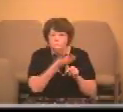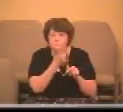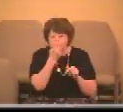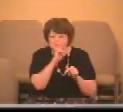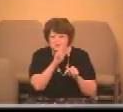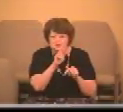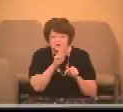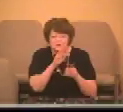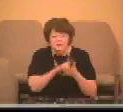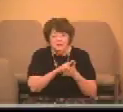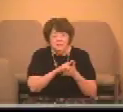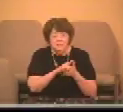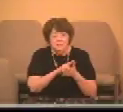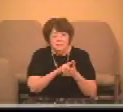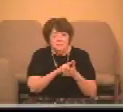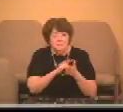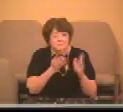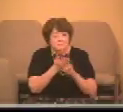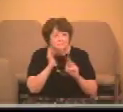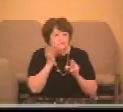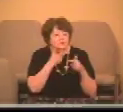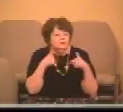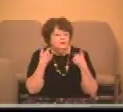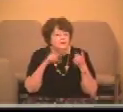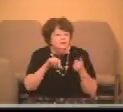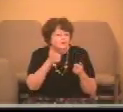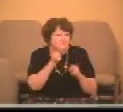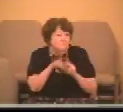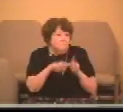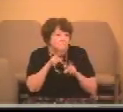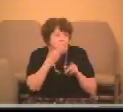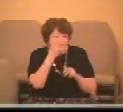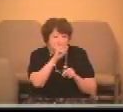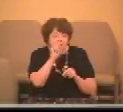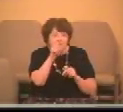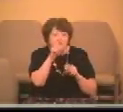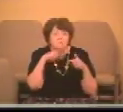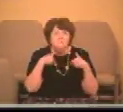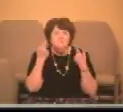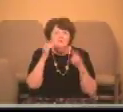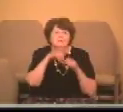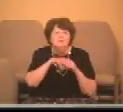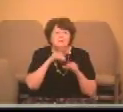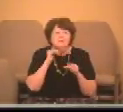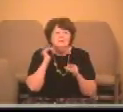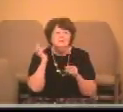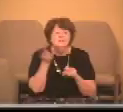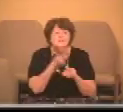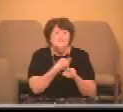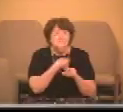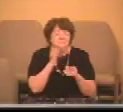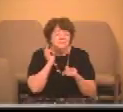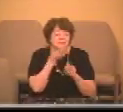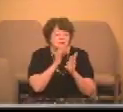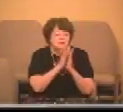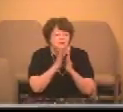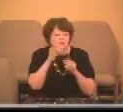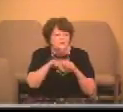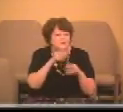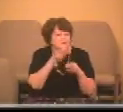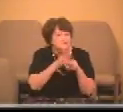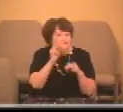the way we live, others might see you alive in us. We pray in the name of the